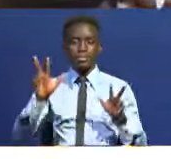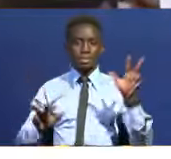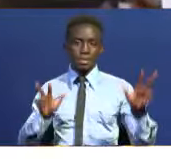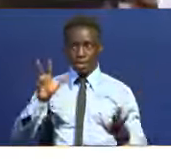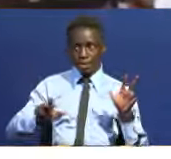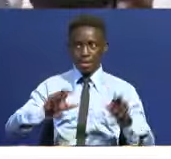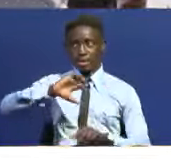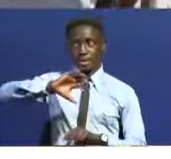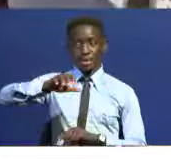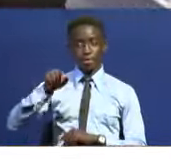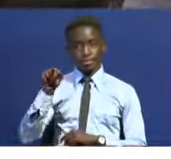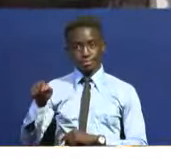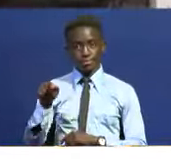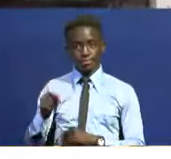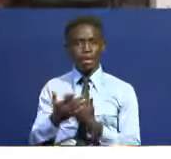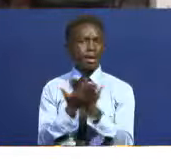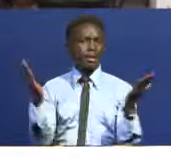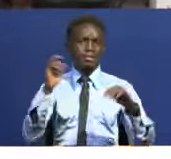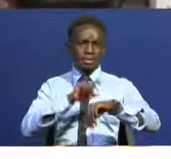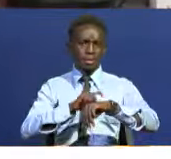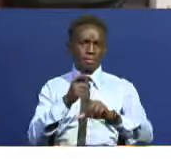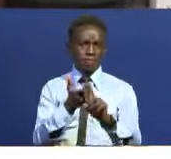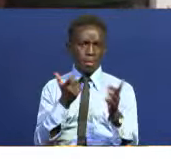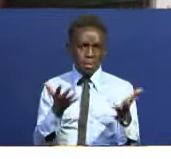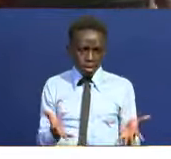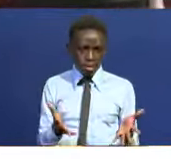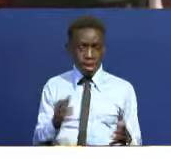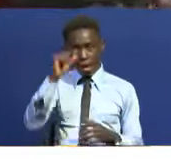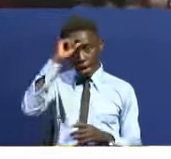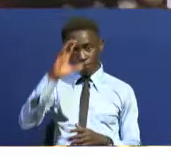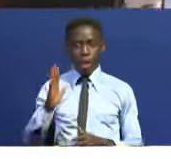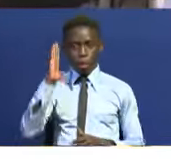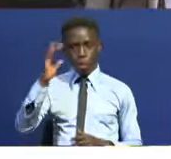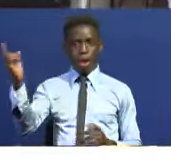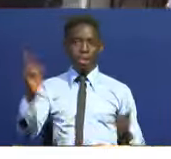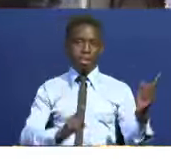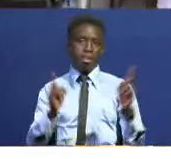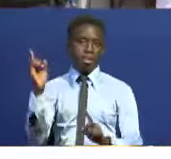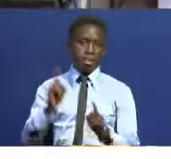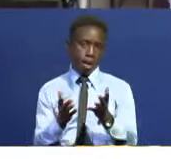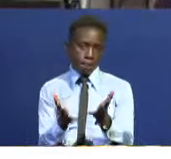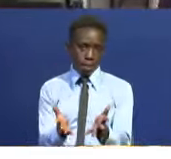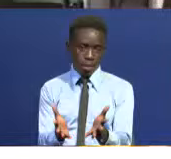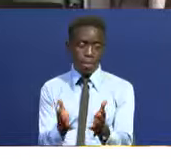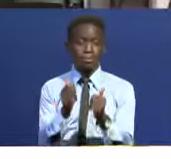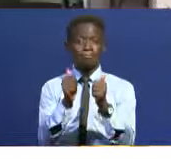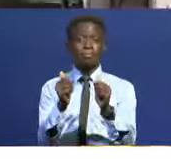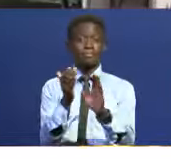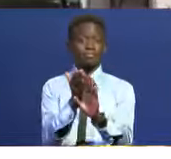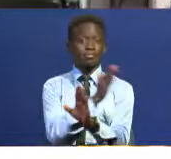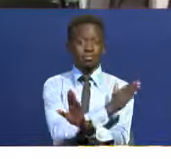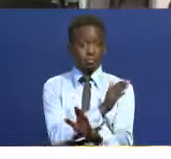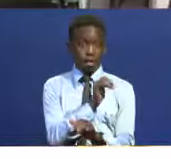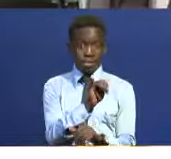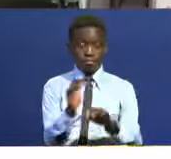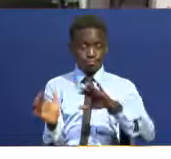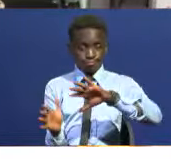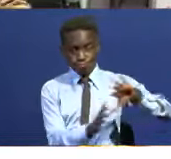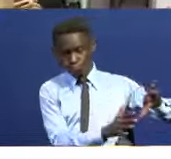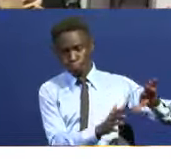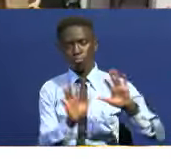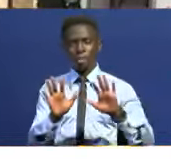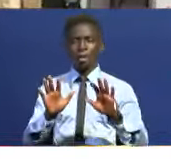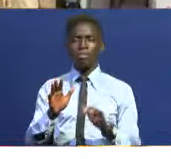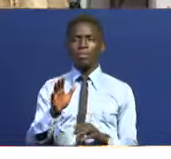And of course, it is just any moment from now, those governors will be arriving here. Aside from that, you do know that these devolved heads have been advocating for